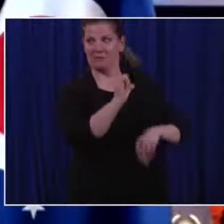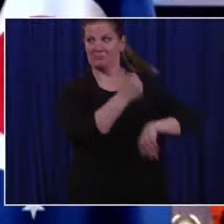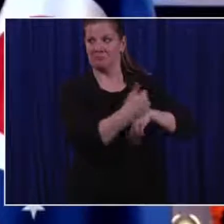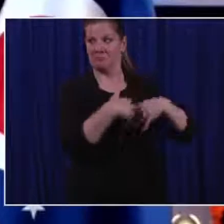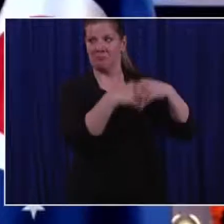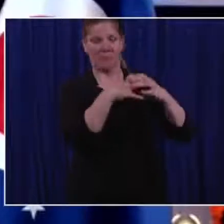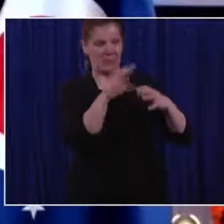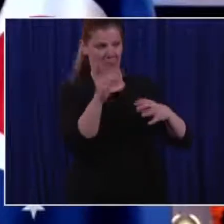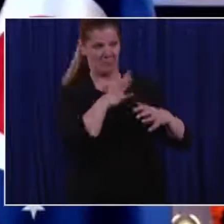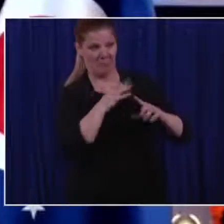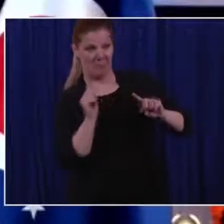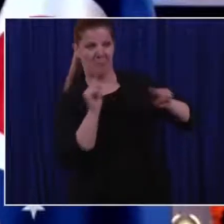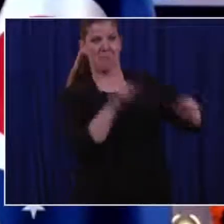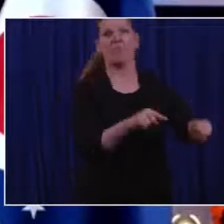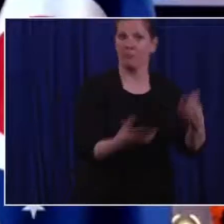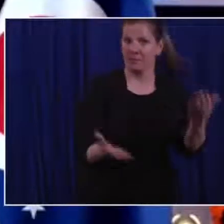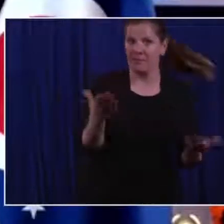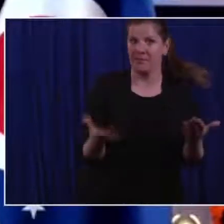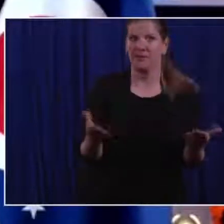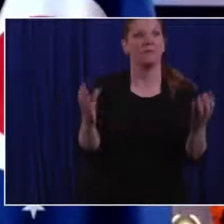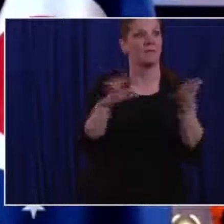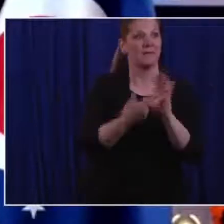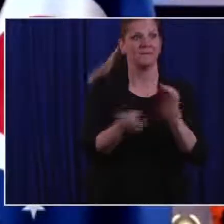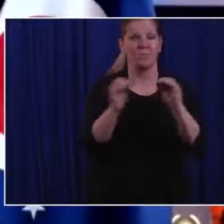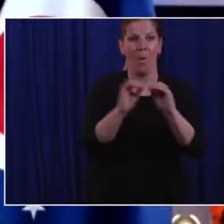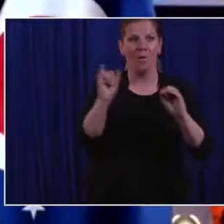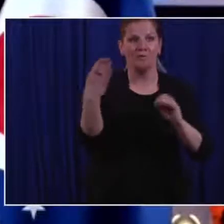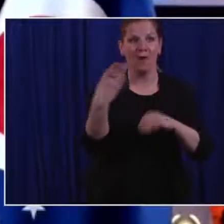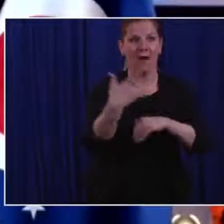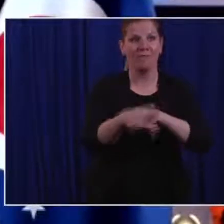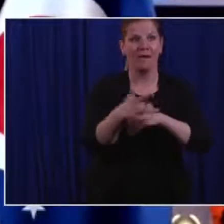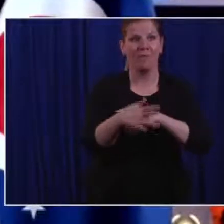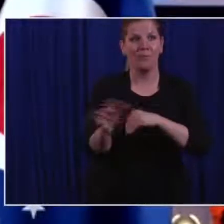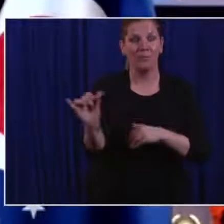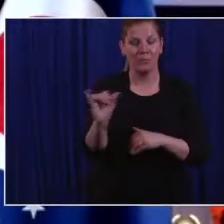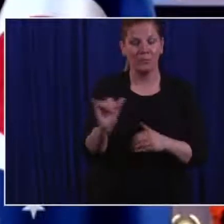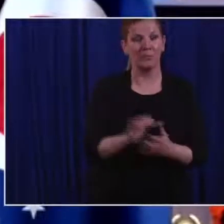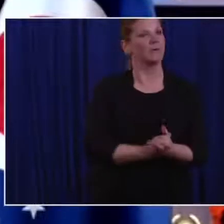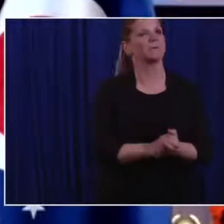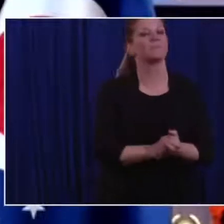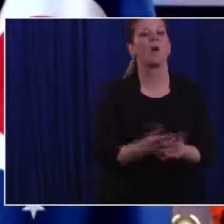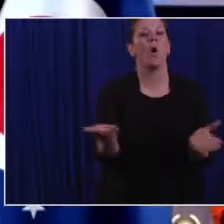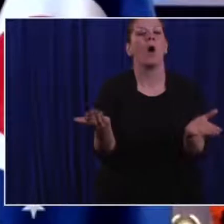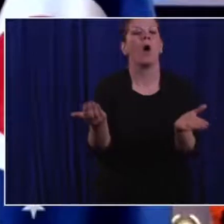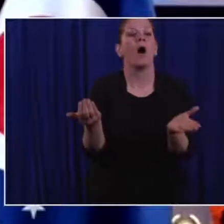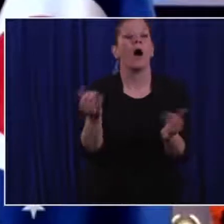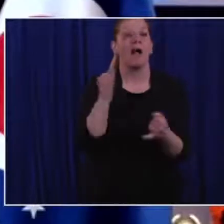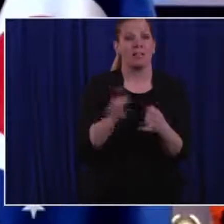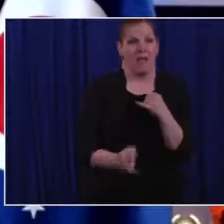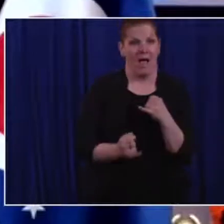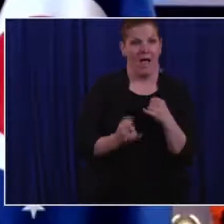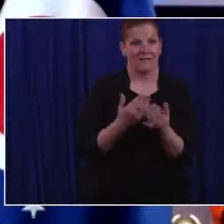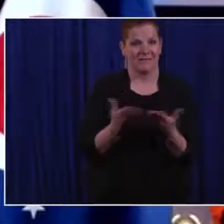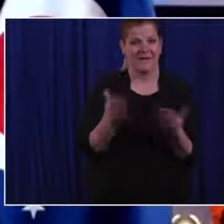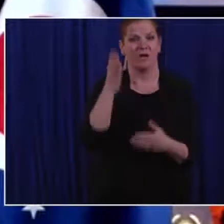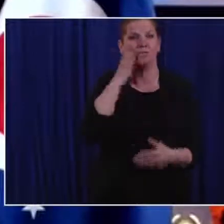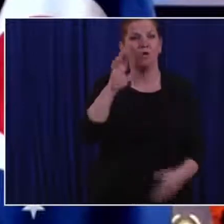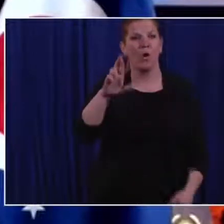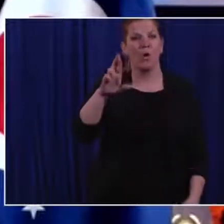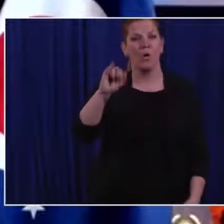want to make one final point. A recognition for Rickenbacker. As you know,